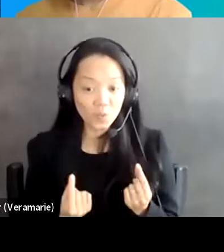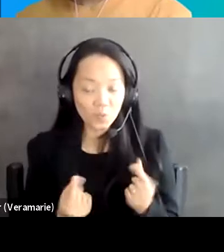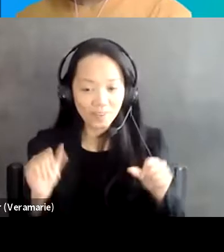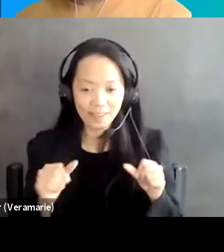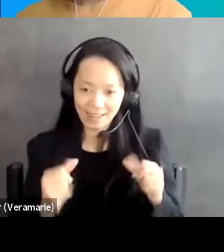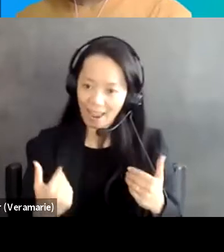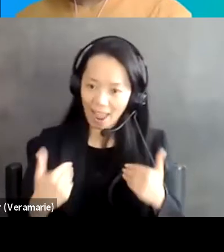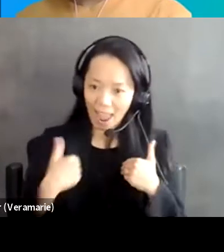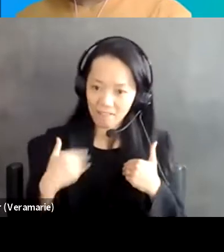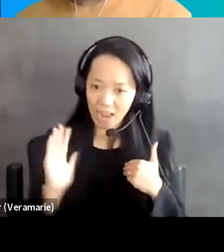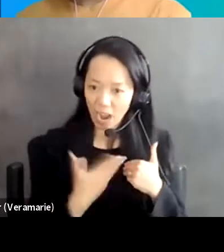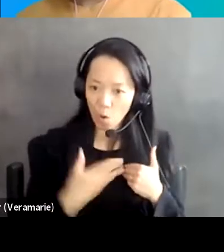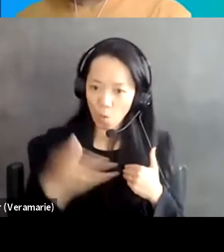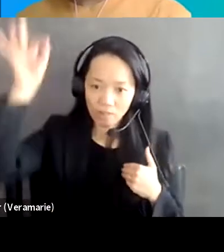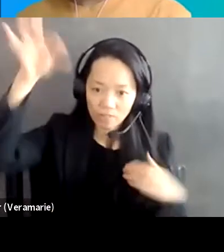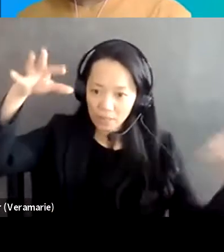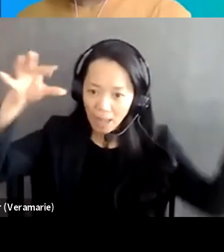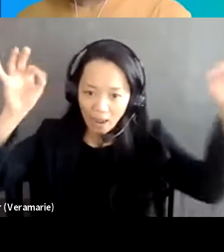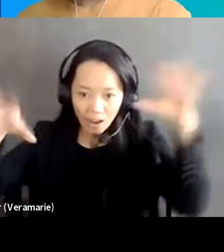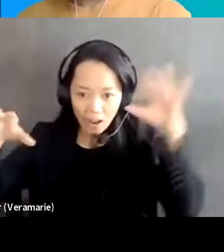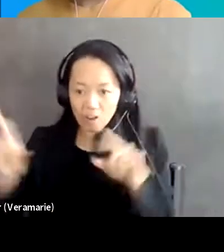have our voice heard in the redistricting process.